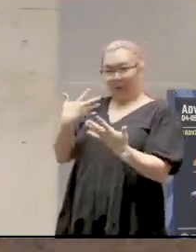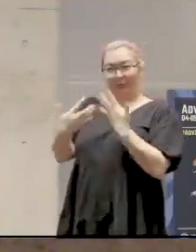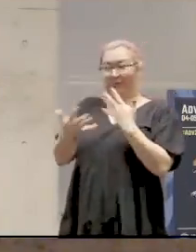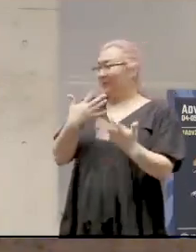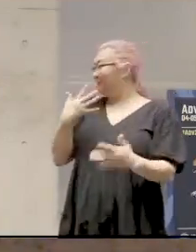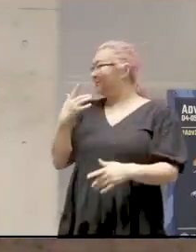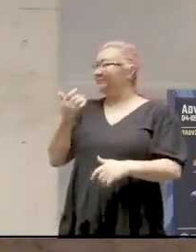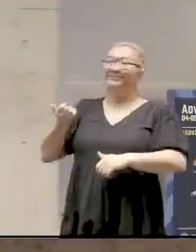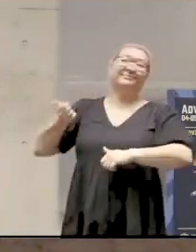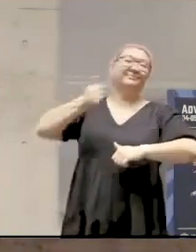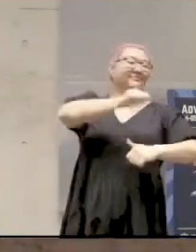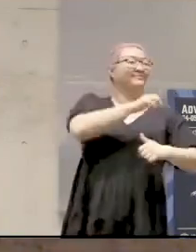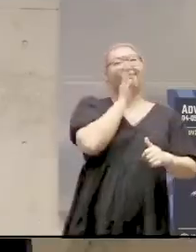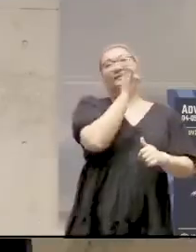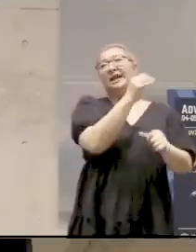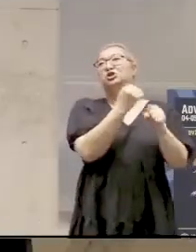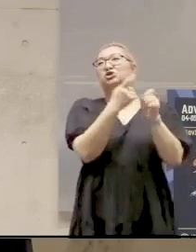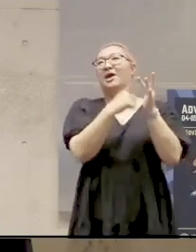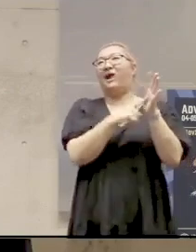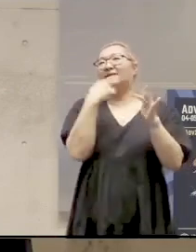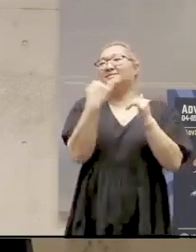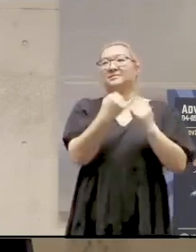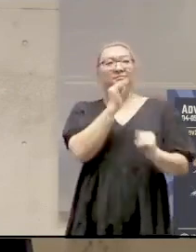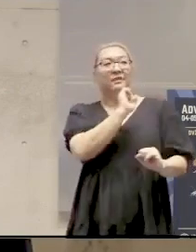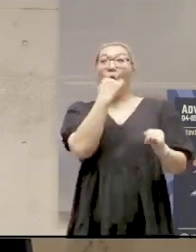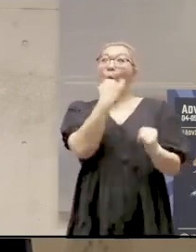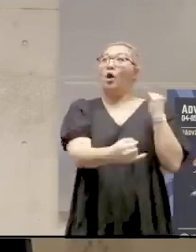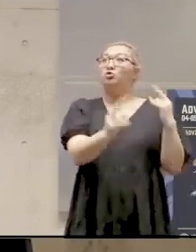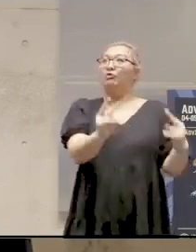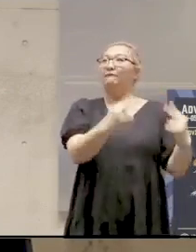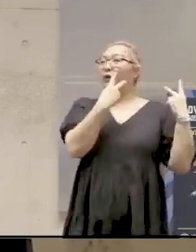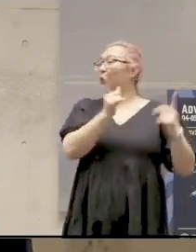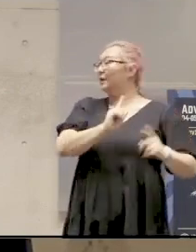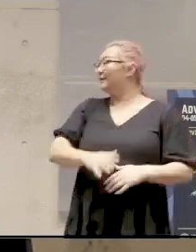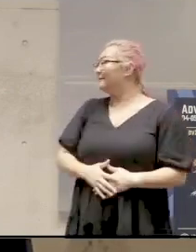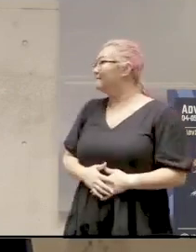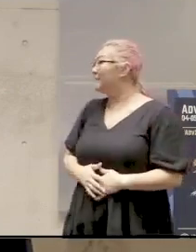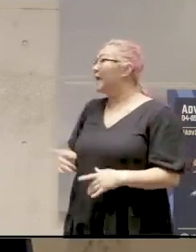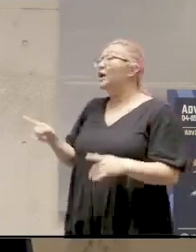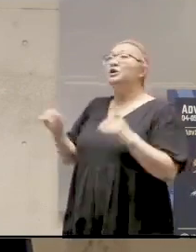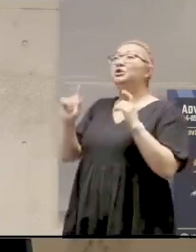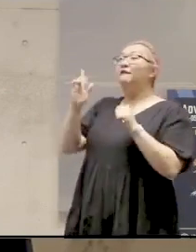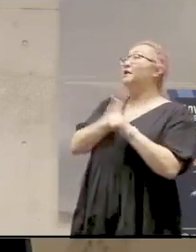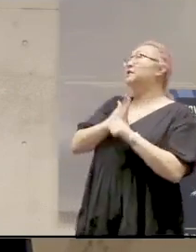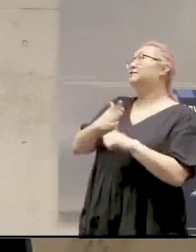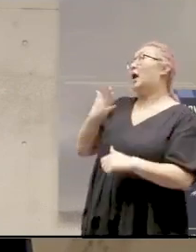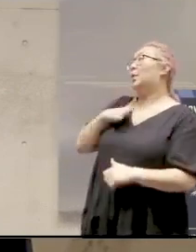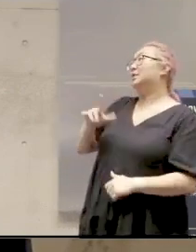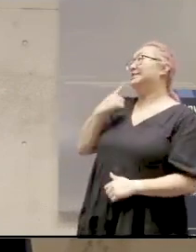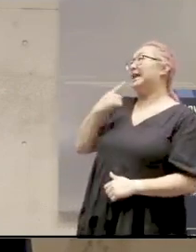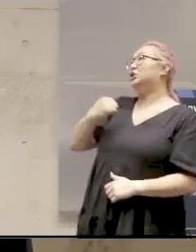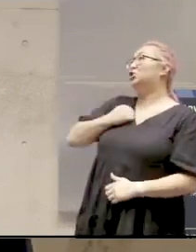Giles, what's your worst review? Well, first of all, I'm sorry that you found the comment I left.